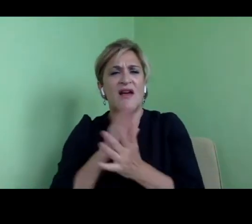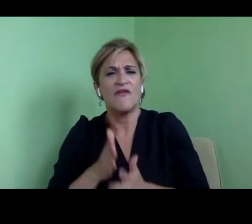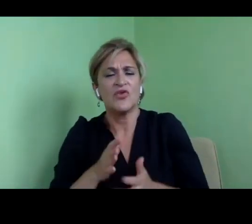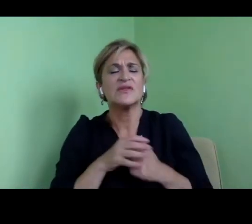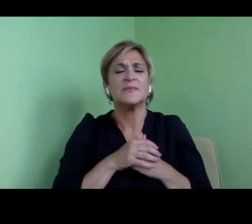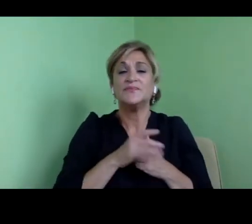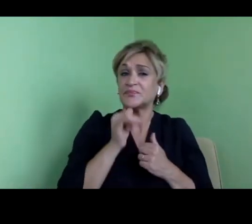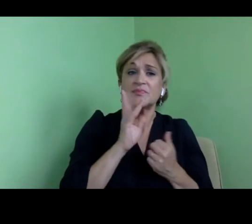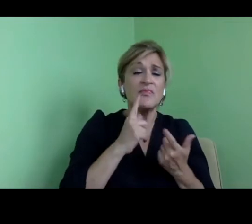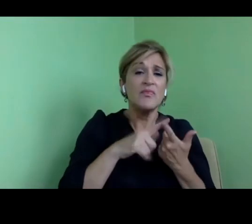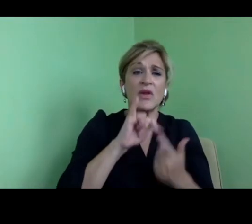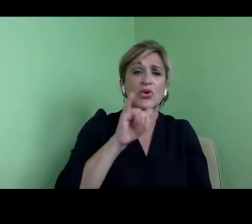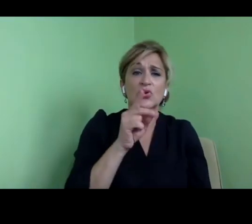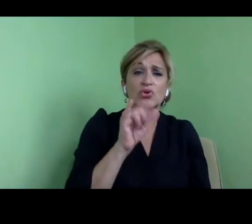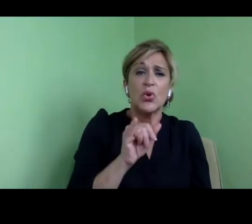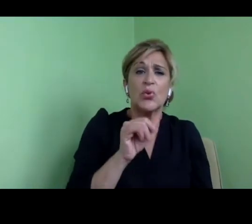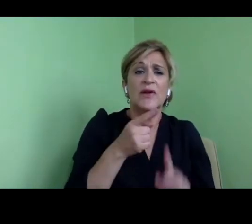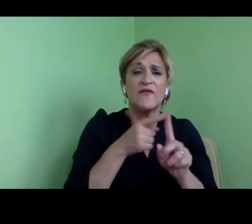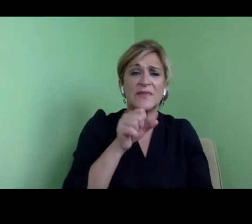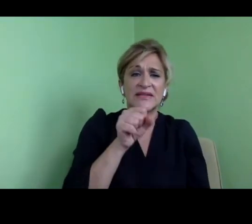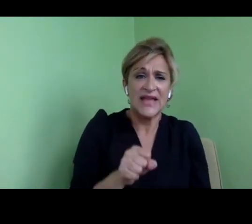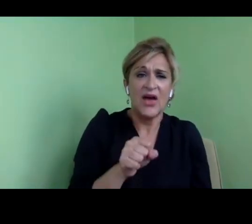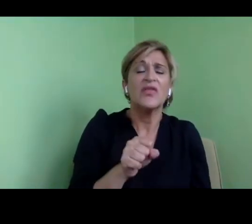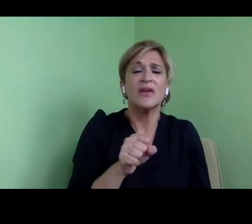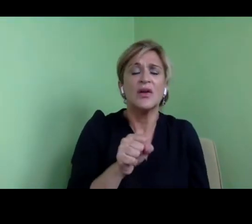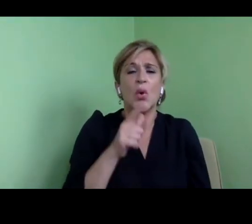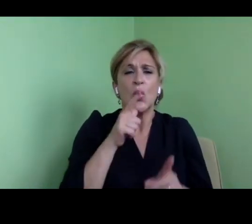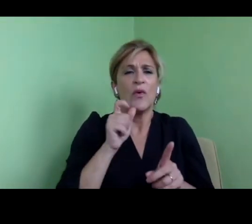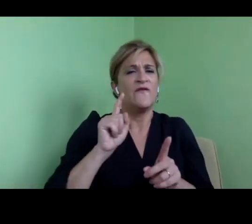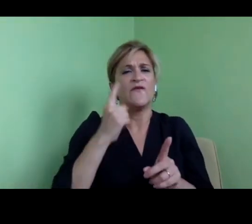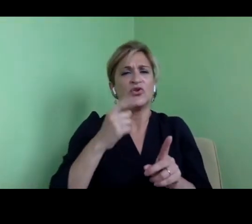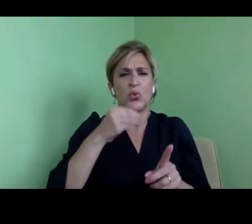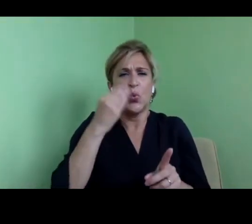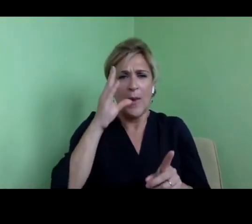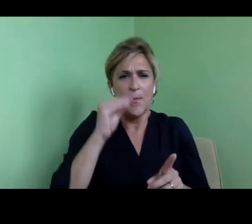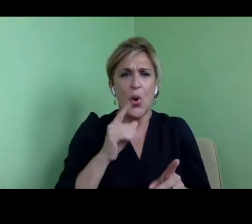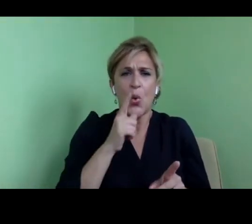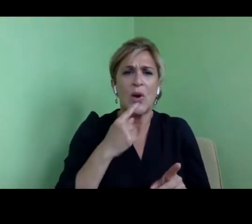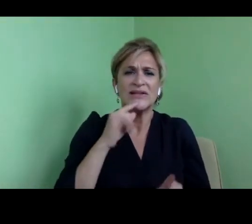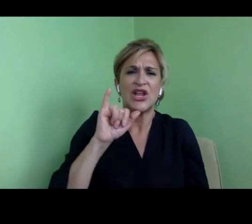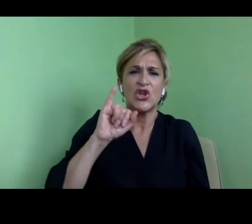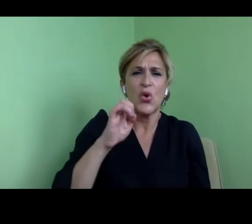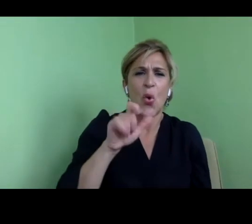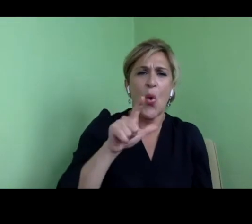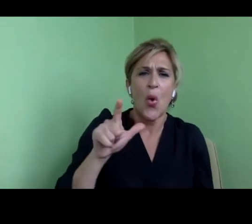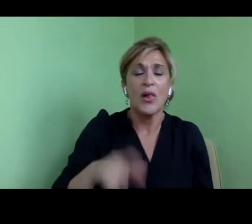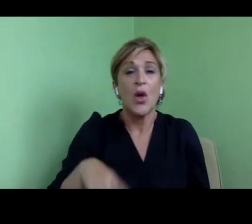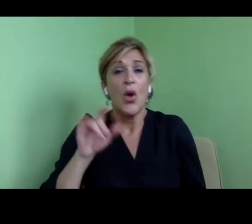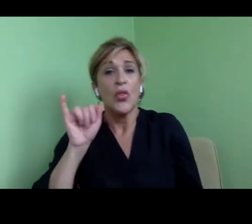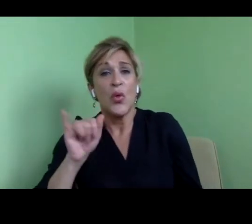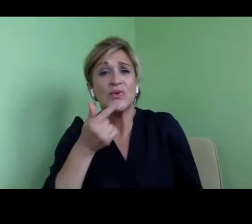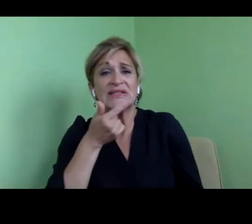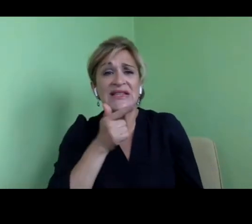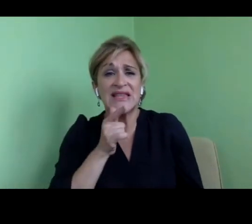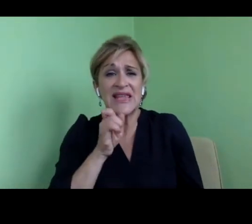South, the first white boy whom I ever heard say y'all, and all those gay boys I met and worked with at a restaurant